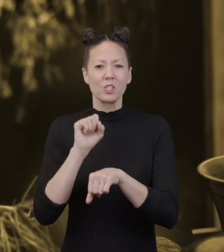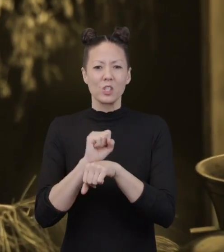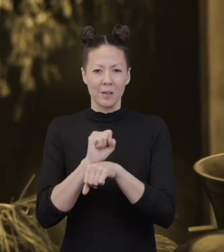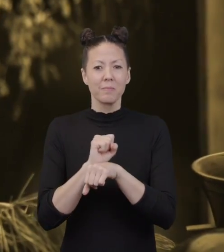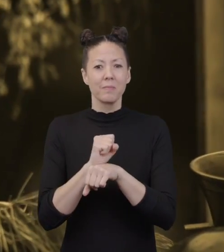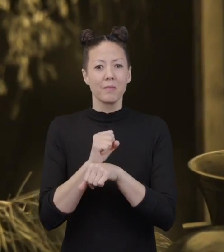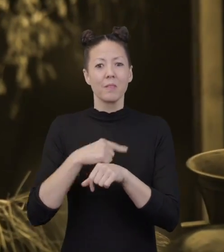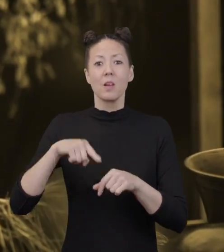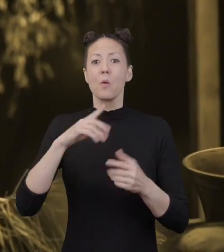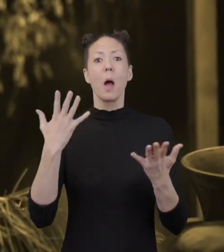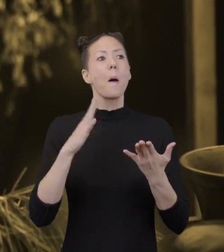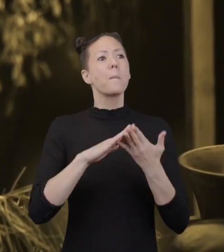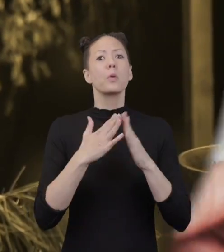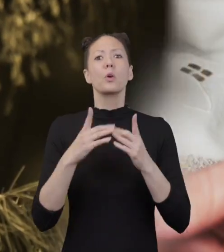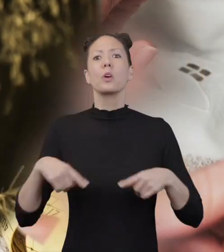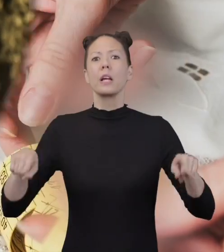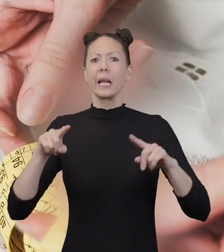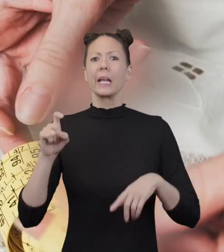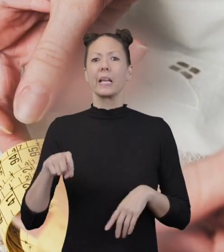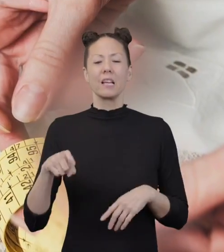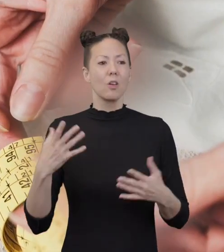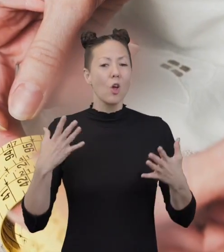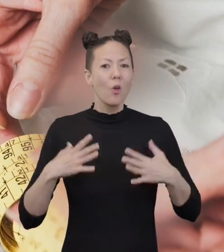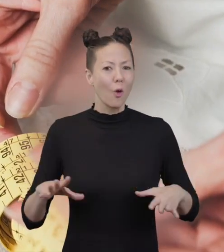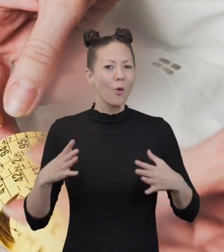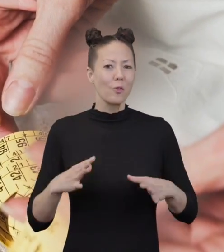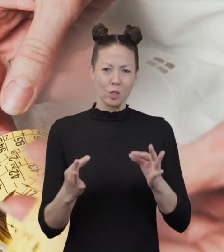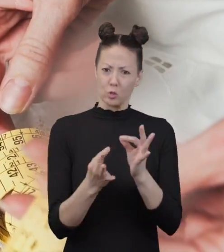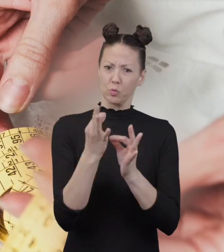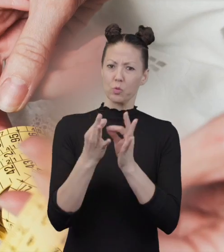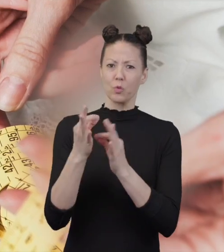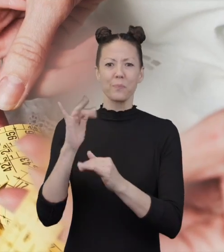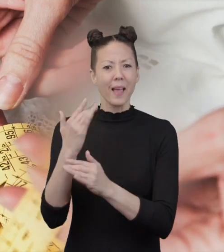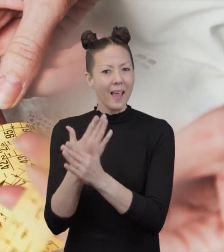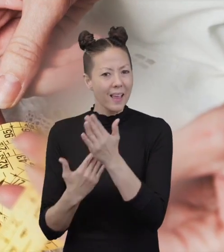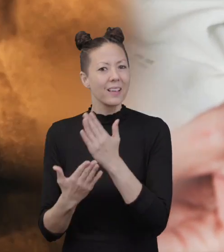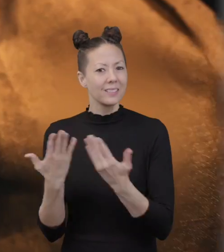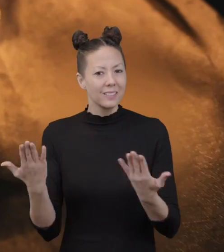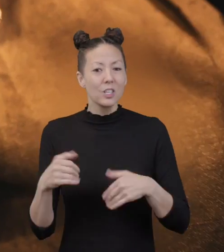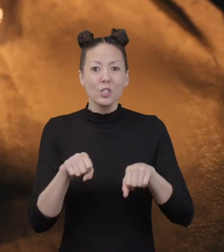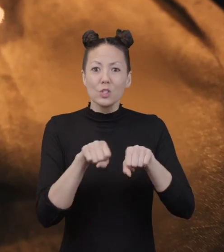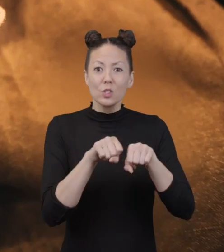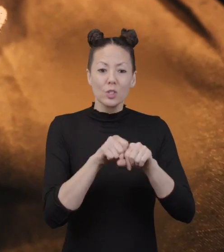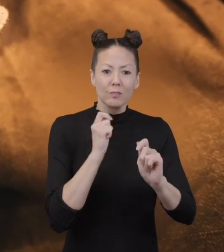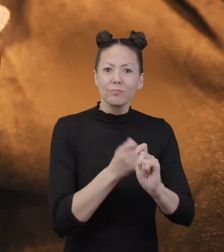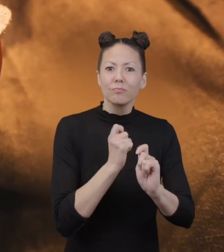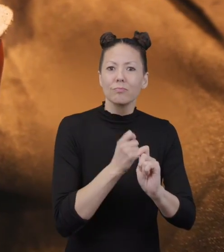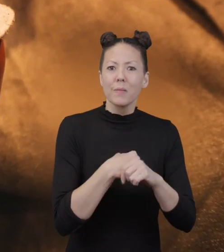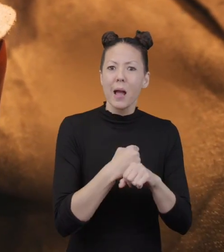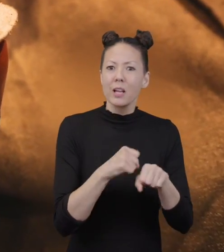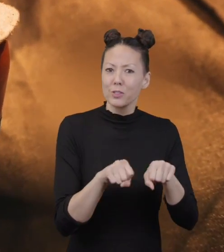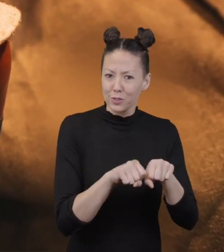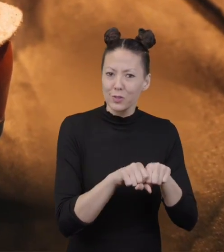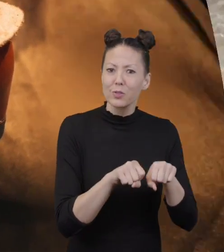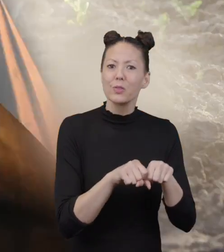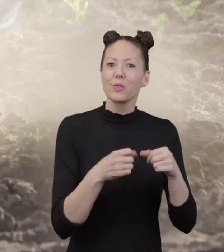the things the community needed. Clothing was sewn by hand. A cobbler made